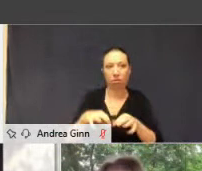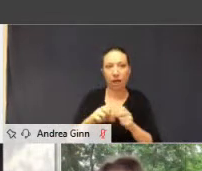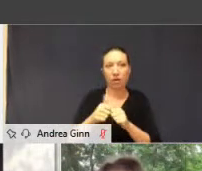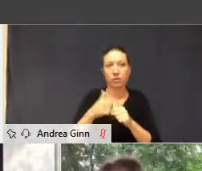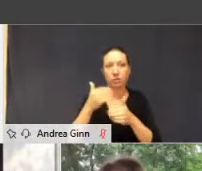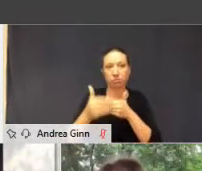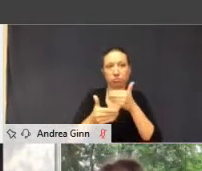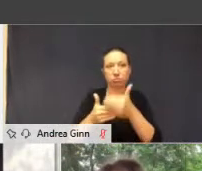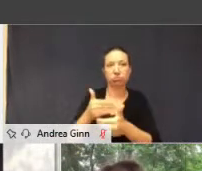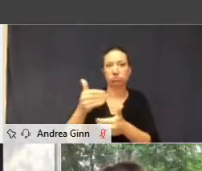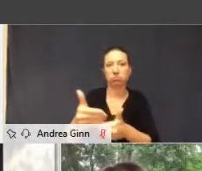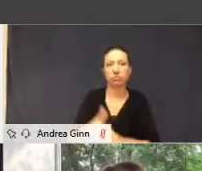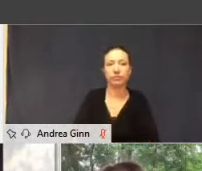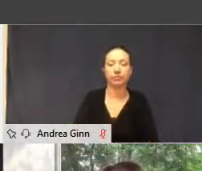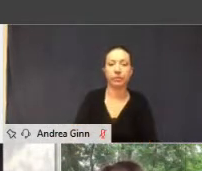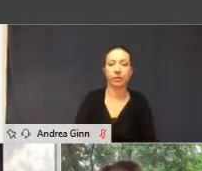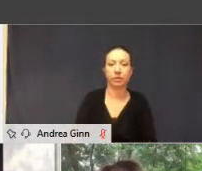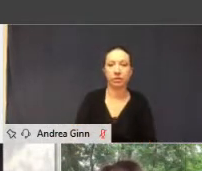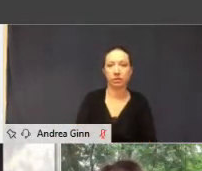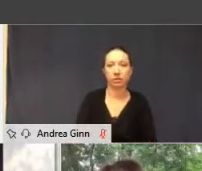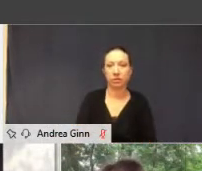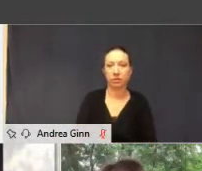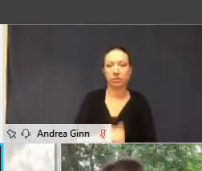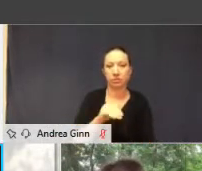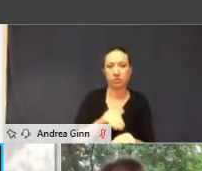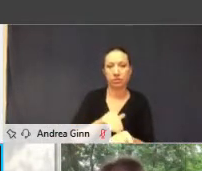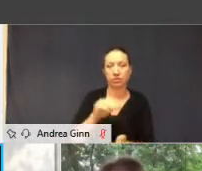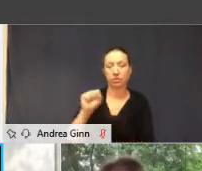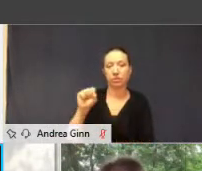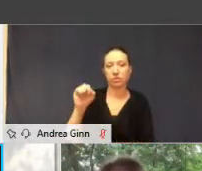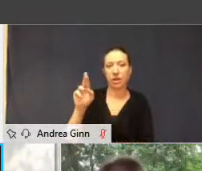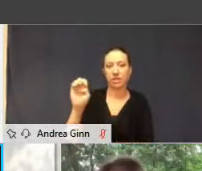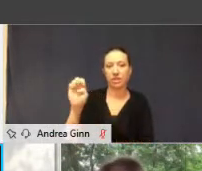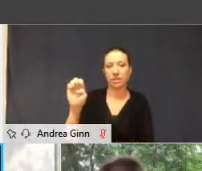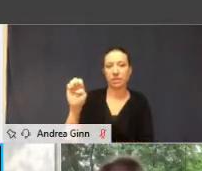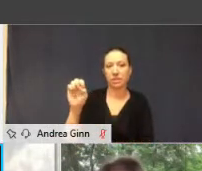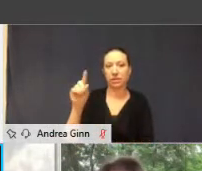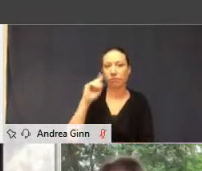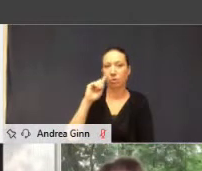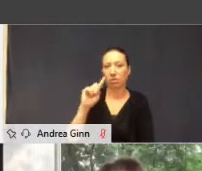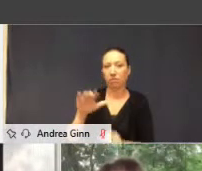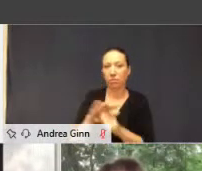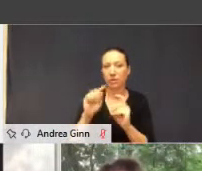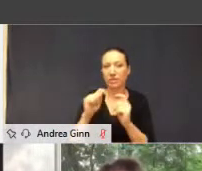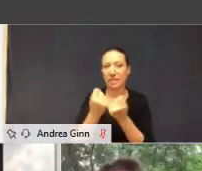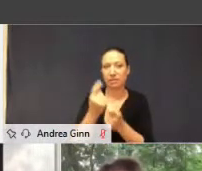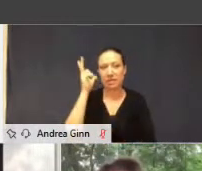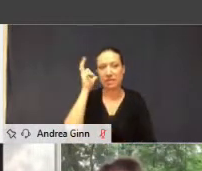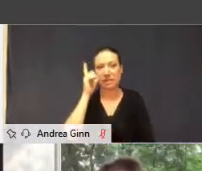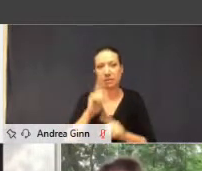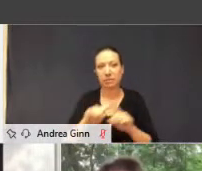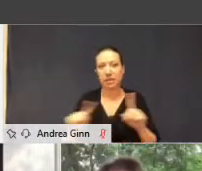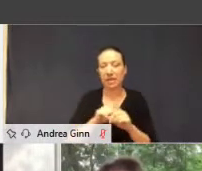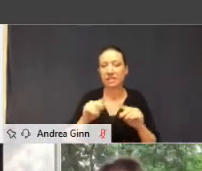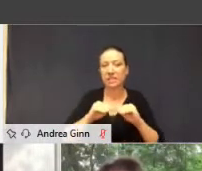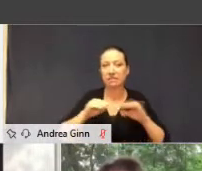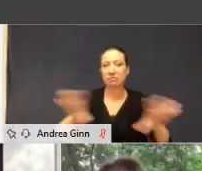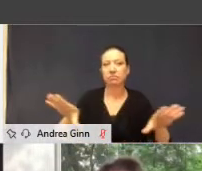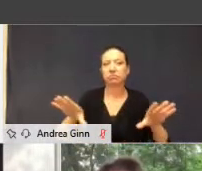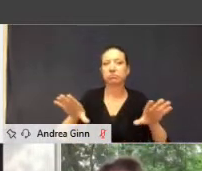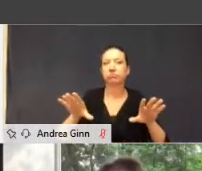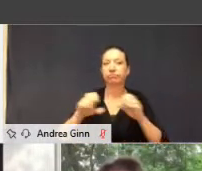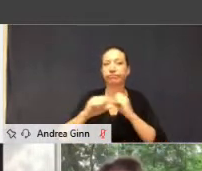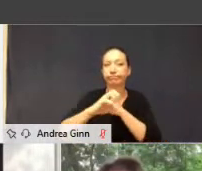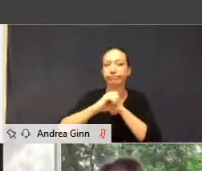I think another idea, Mr. Chair and Nicole, and this is for the team that's listening, let's get a press release out the next